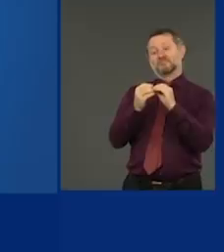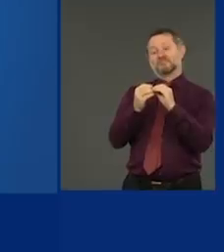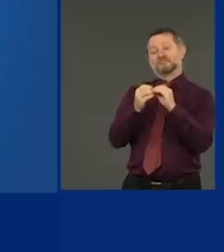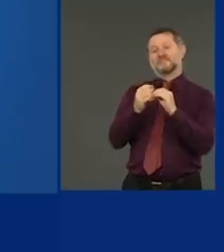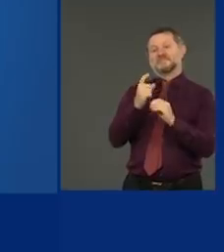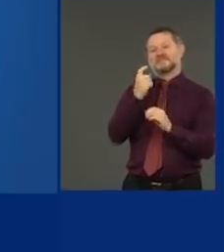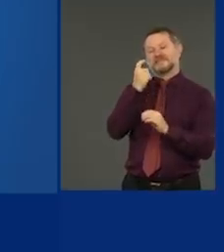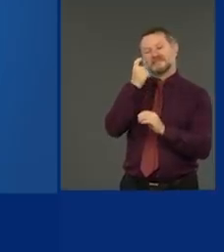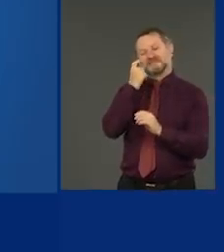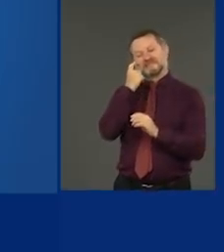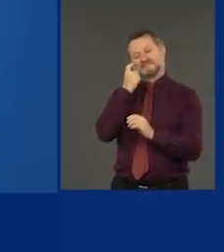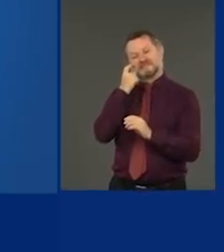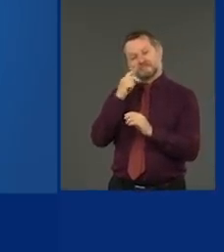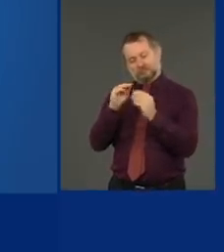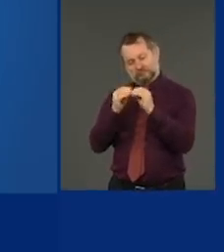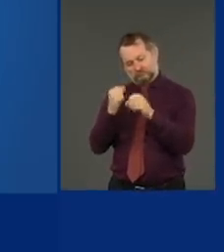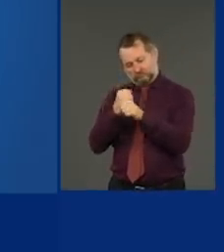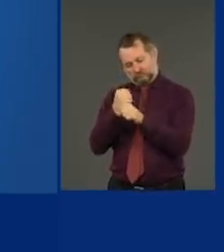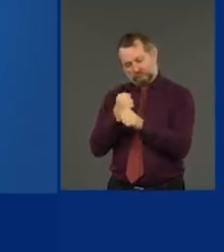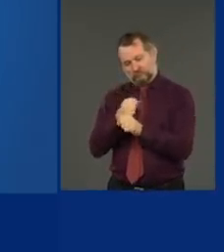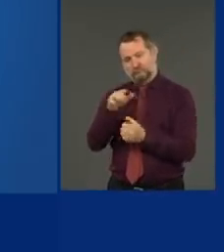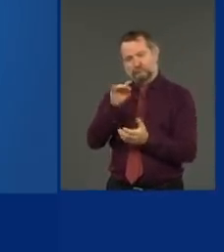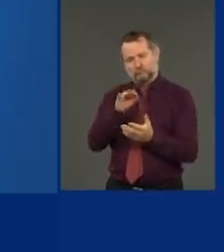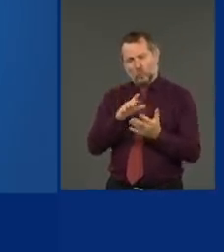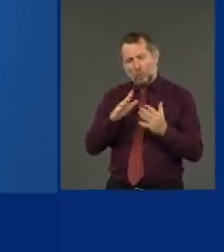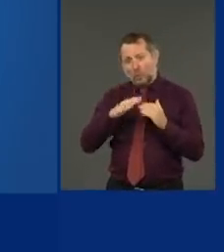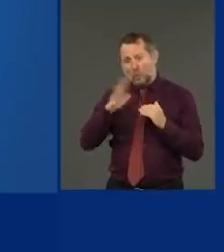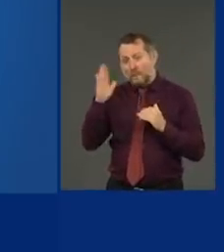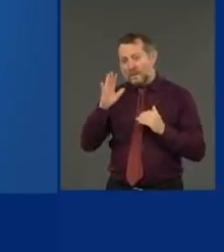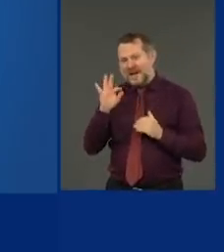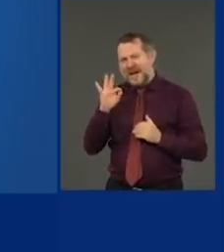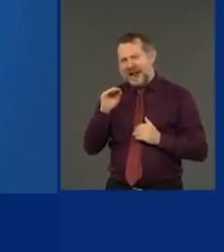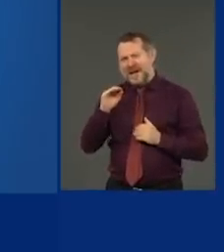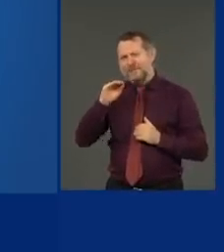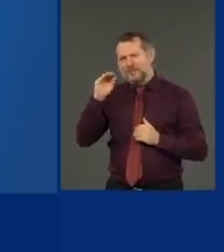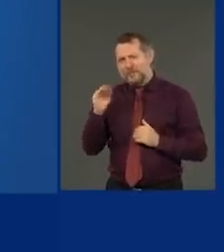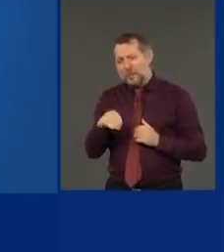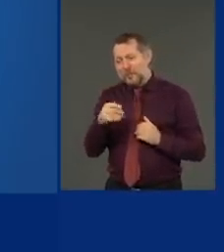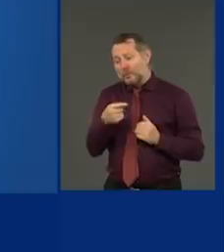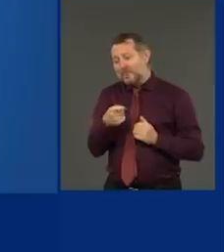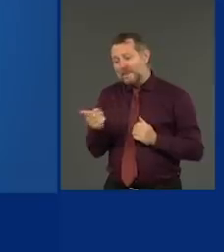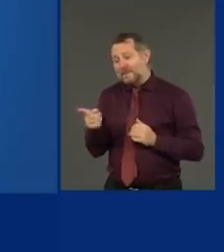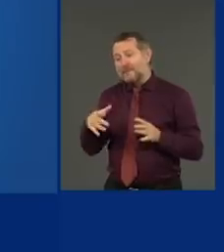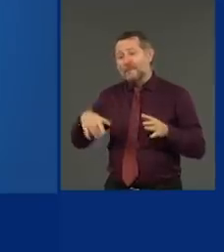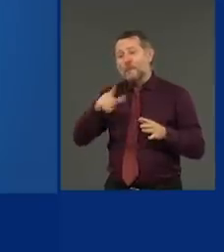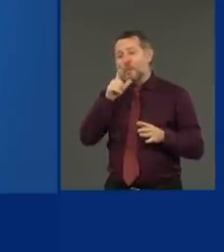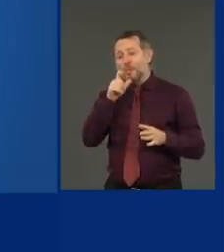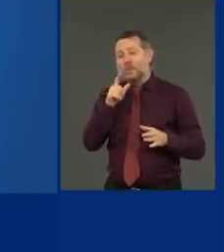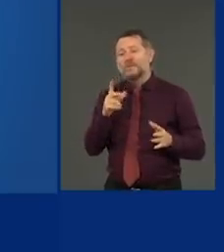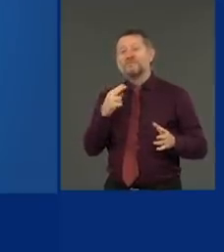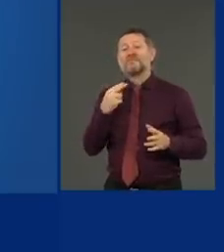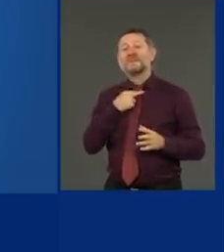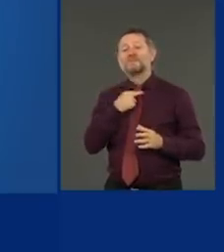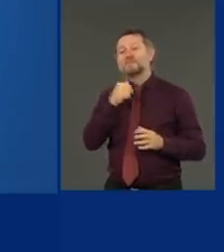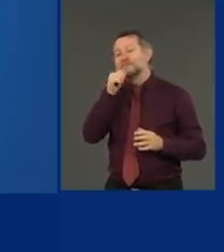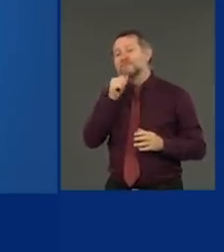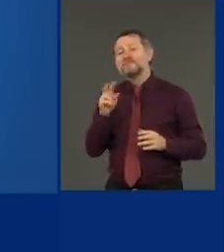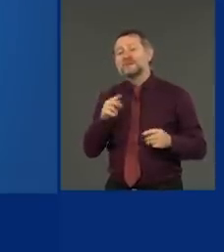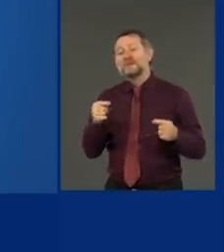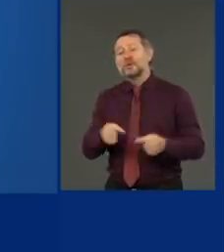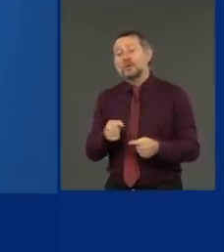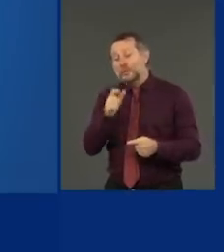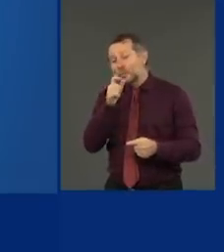recent data, over 90% of the victims are black and